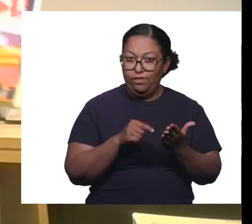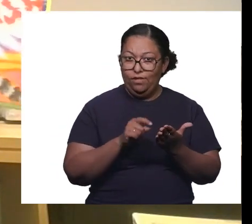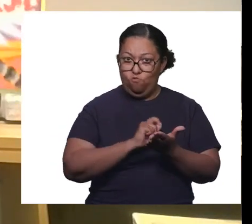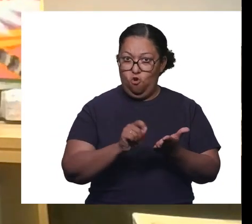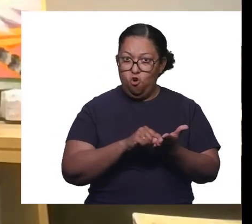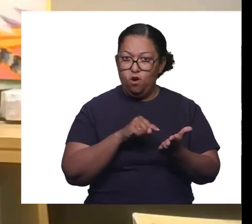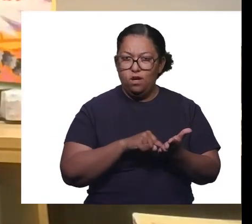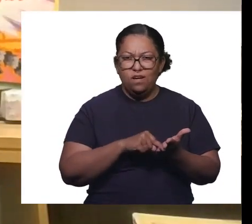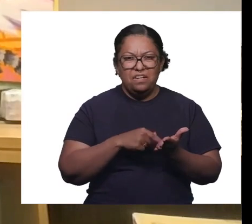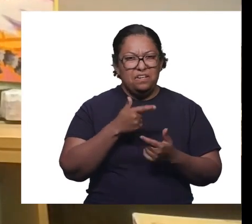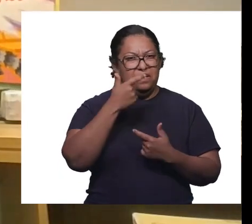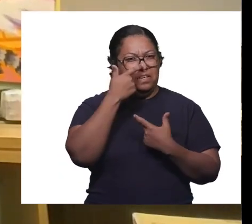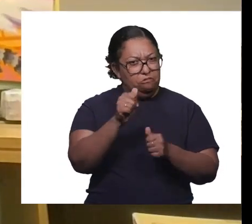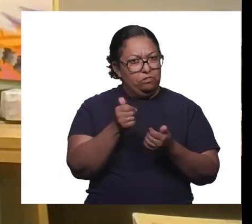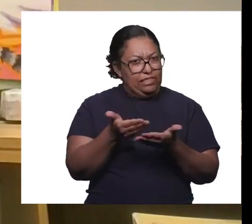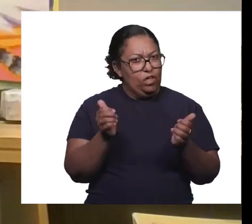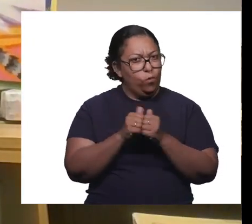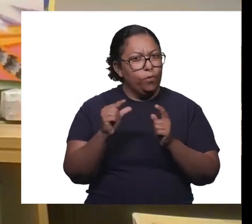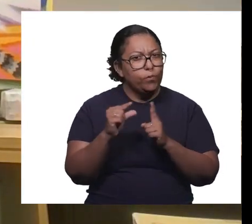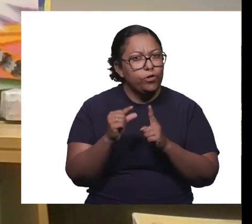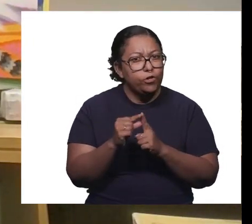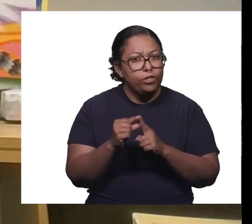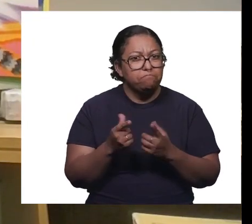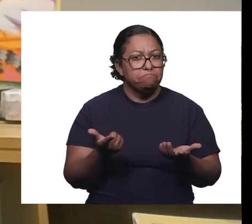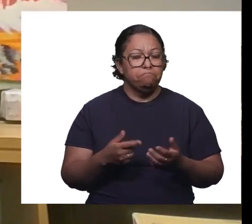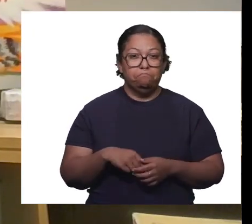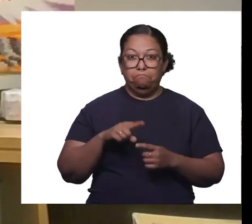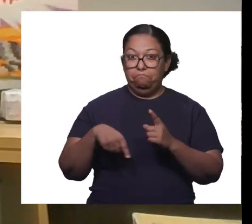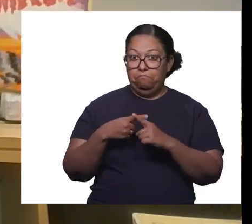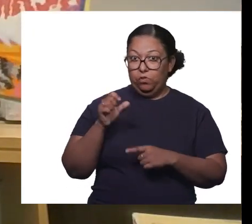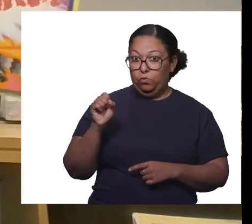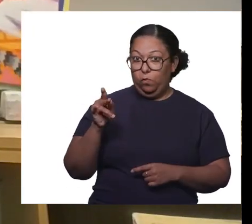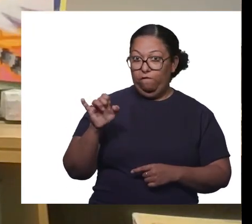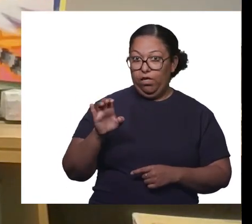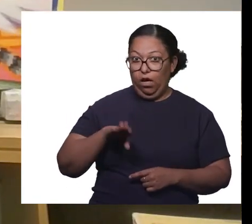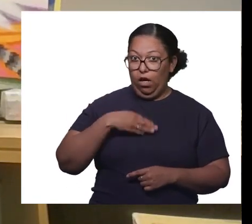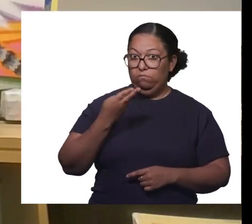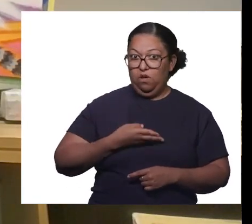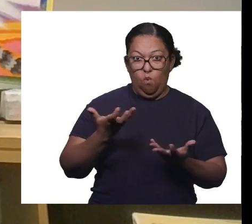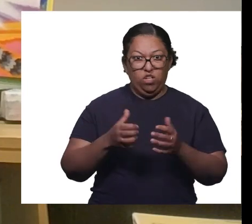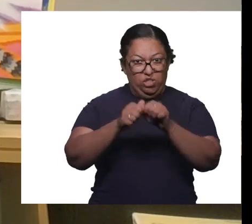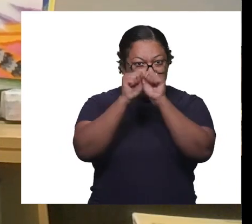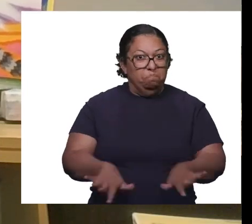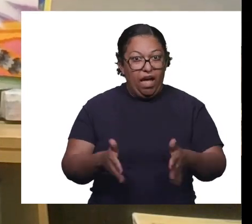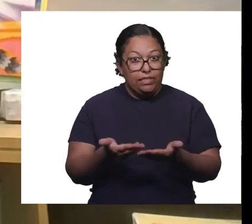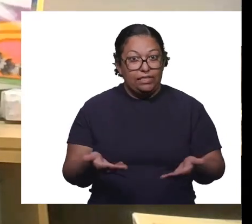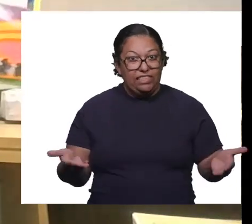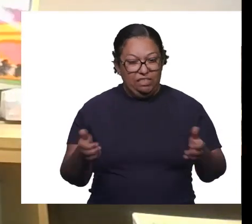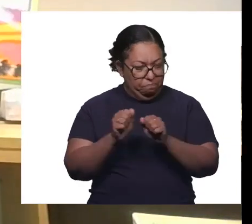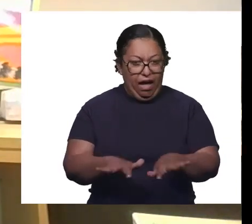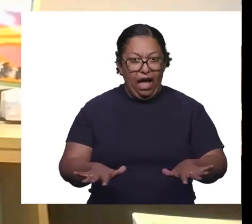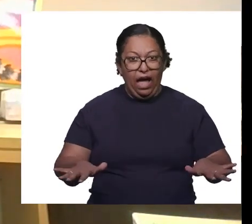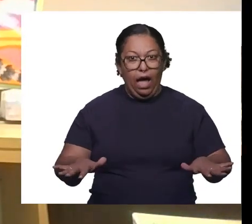it, did interesting things with the words. When Sophie gets upset and wants to smash things to